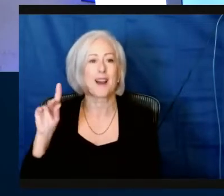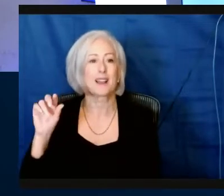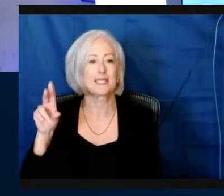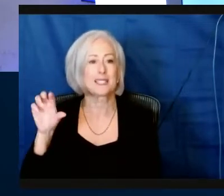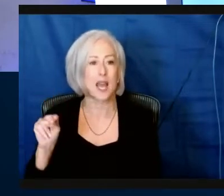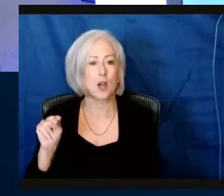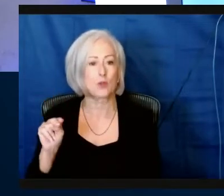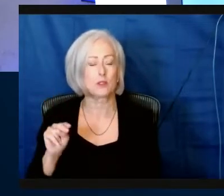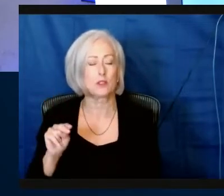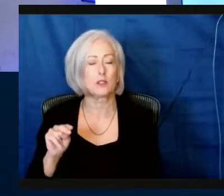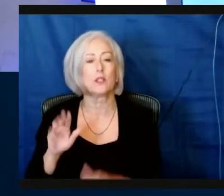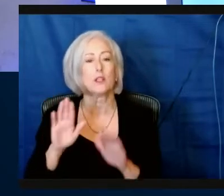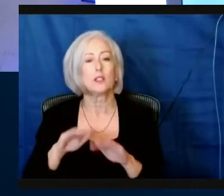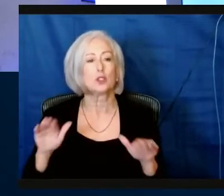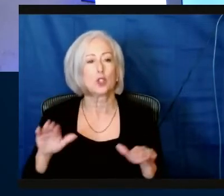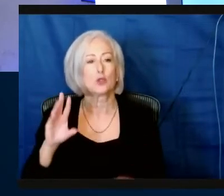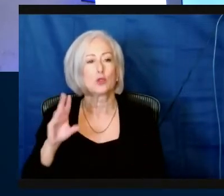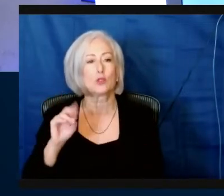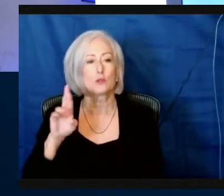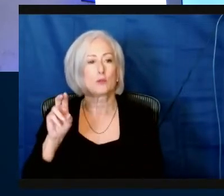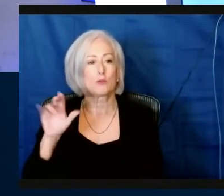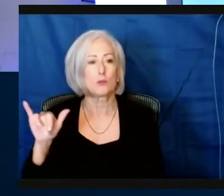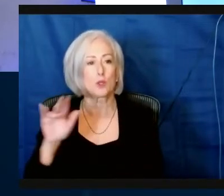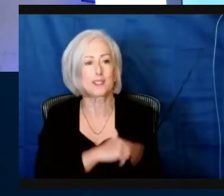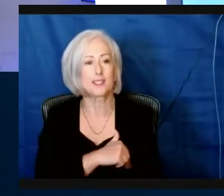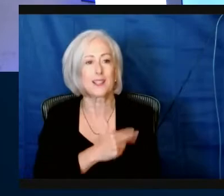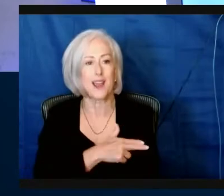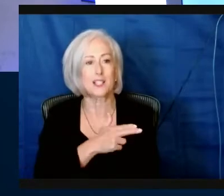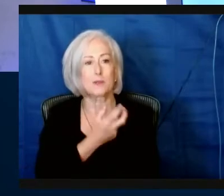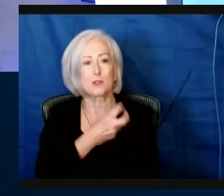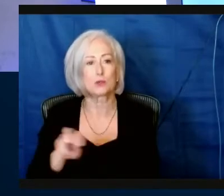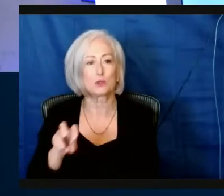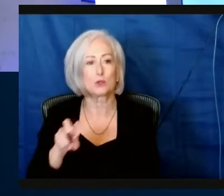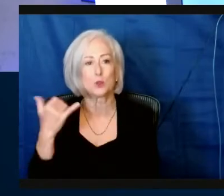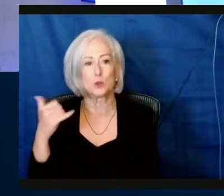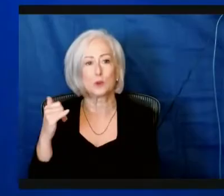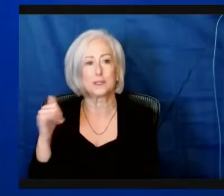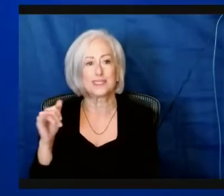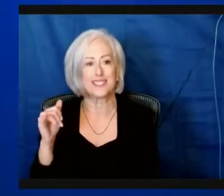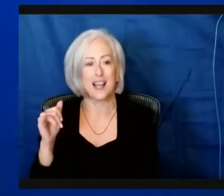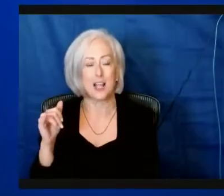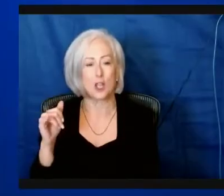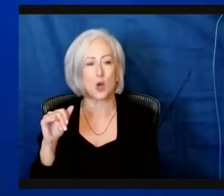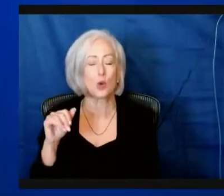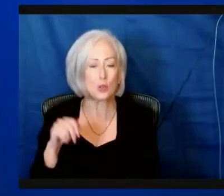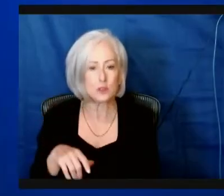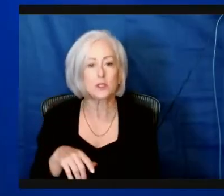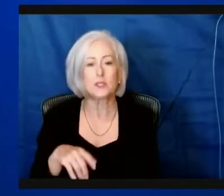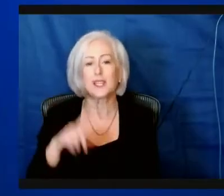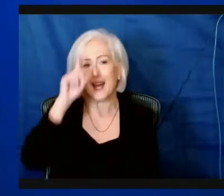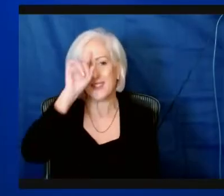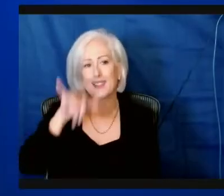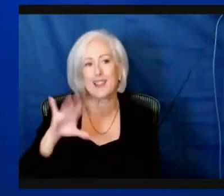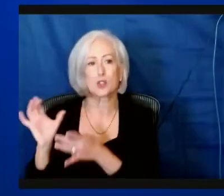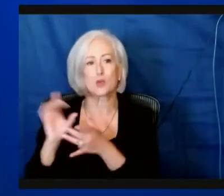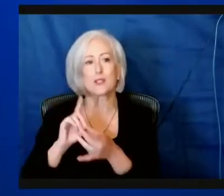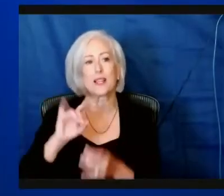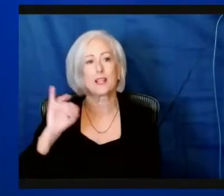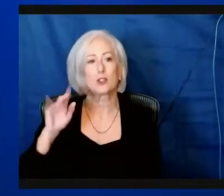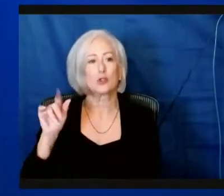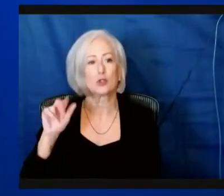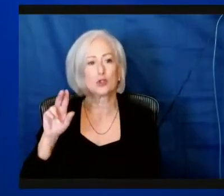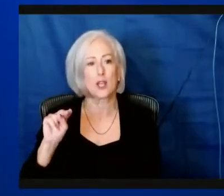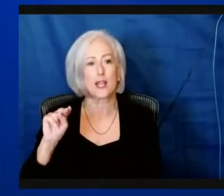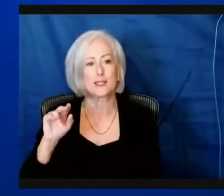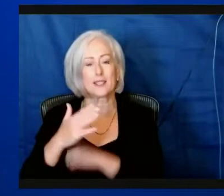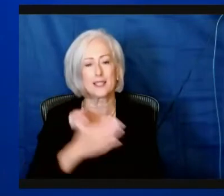yellow yesterday. Yeah, I think that had to do with Jackson County and some other factors. I'll be surprised right now.